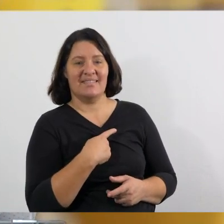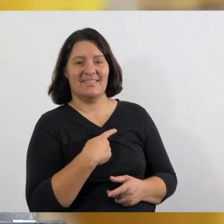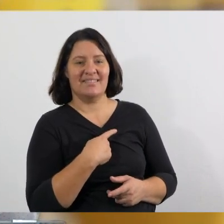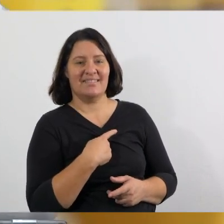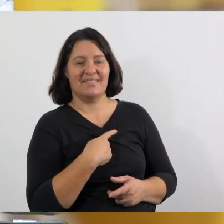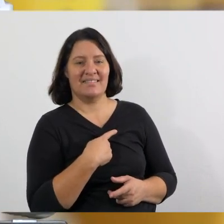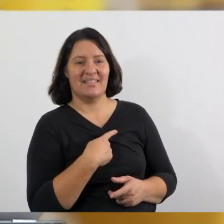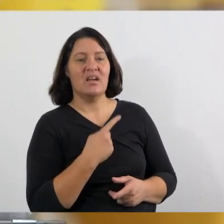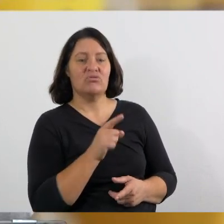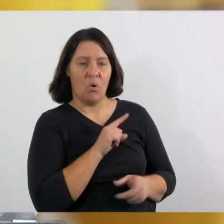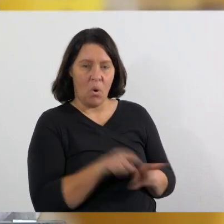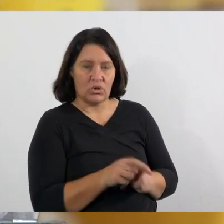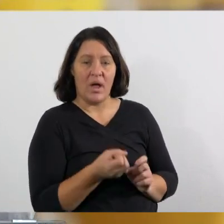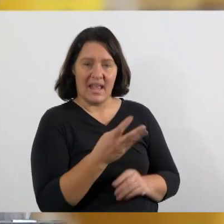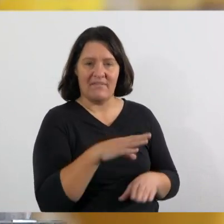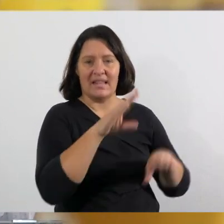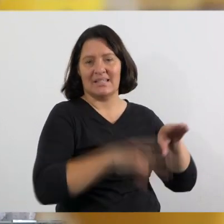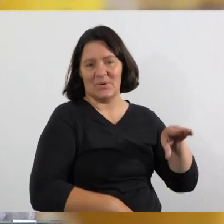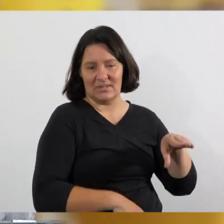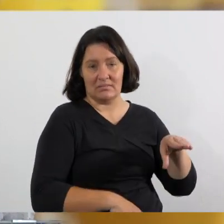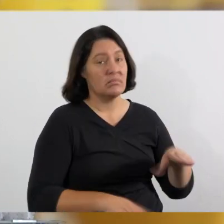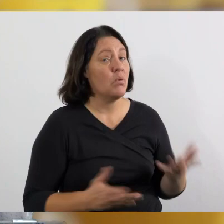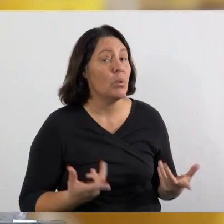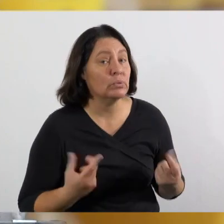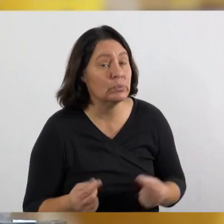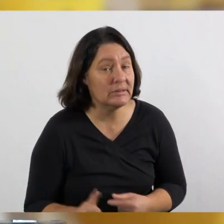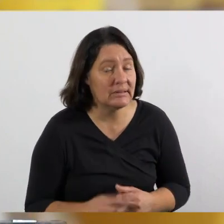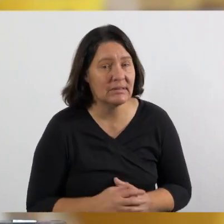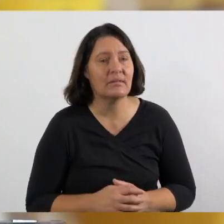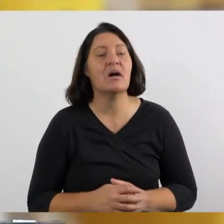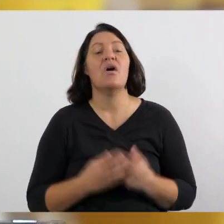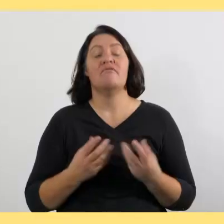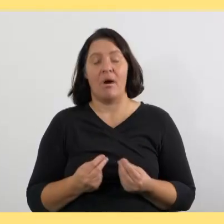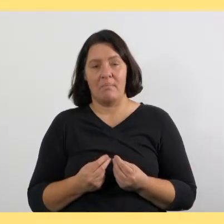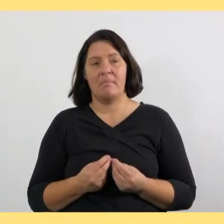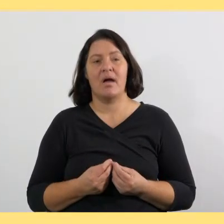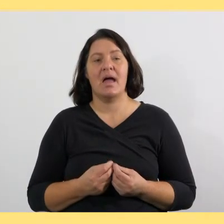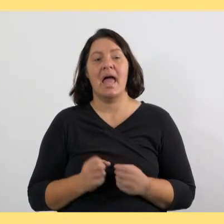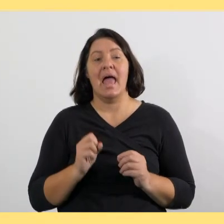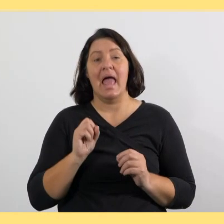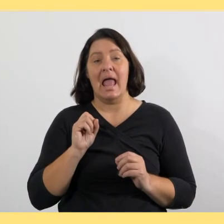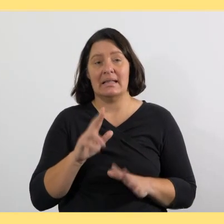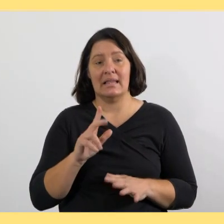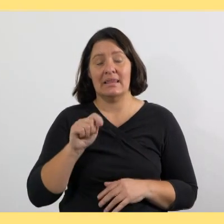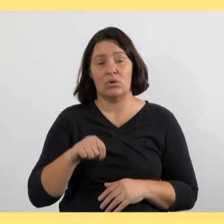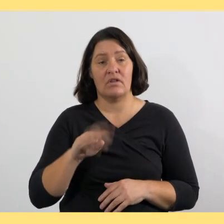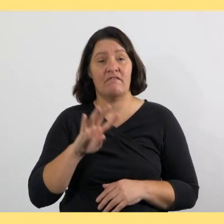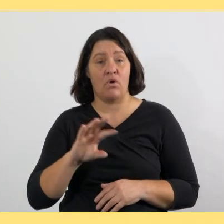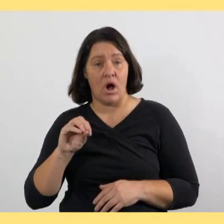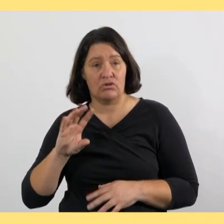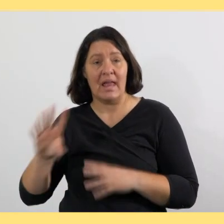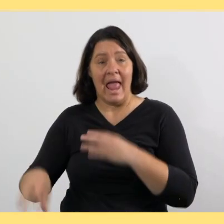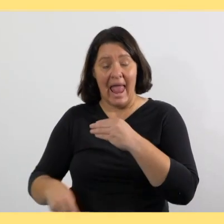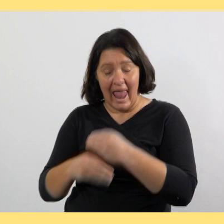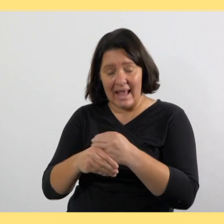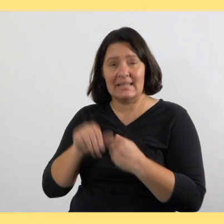us, and we have also given them discount. So what you do, you take the 18,400, you